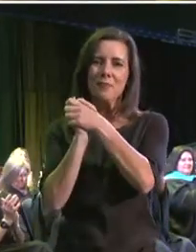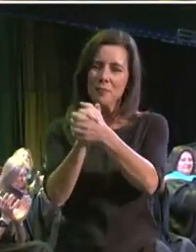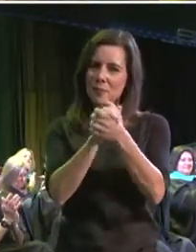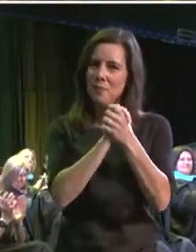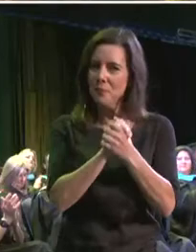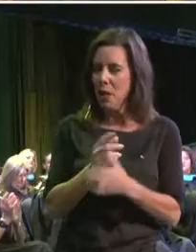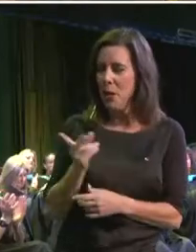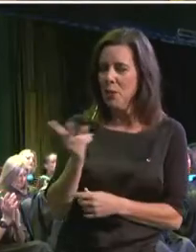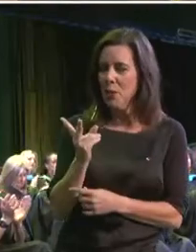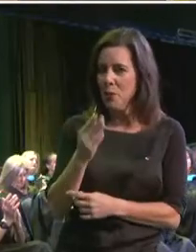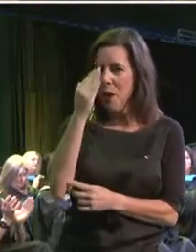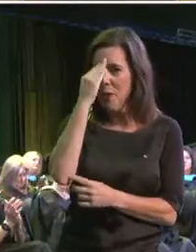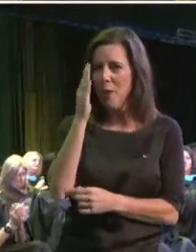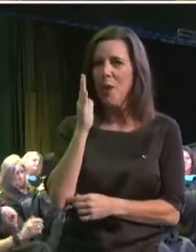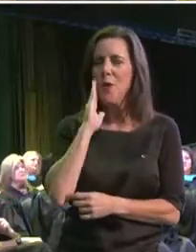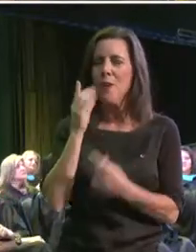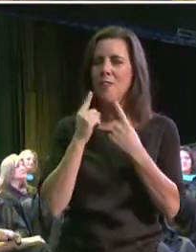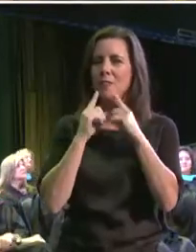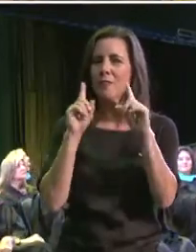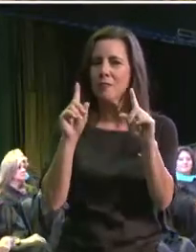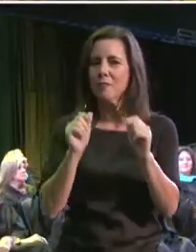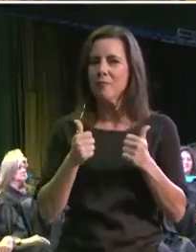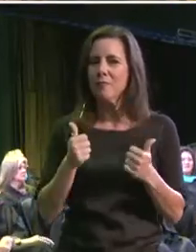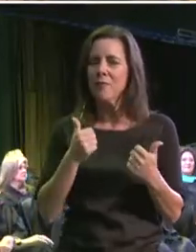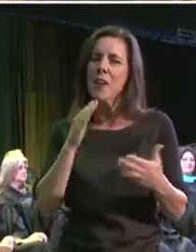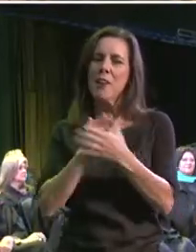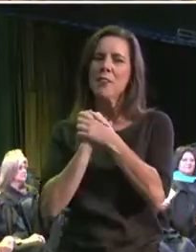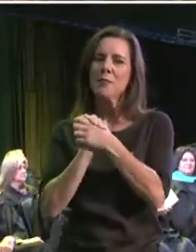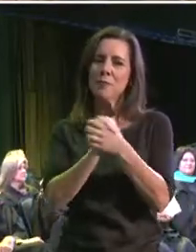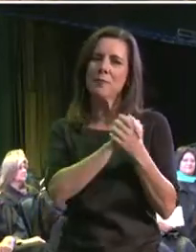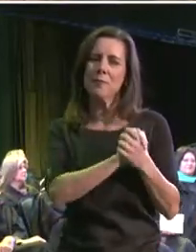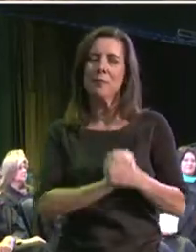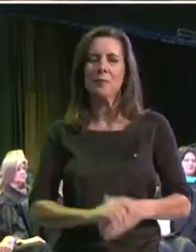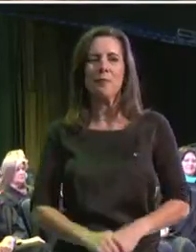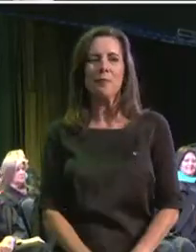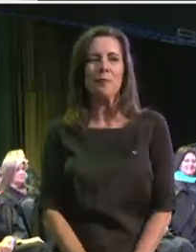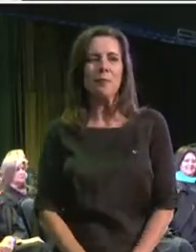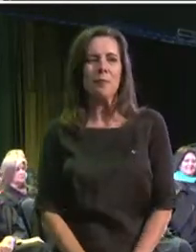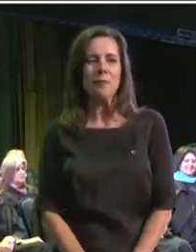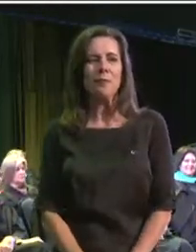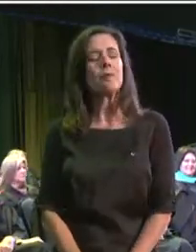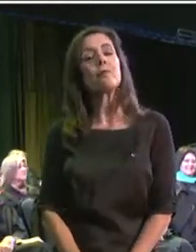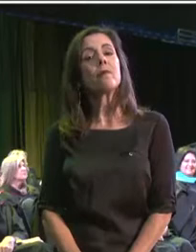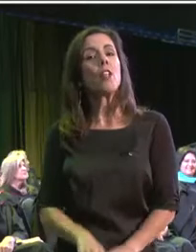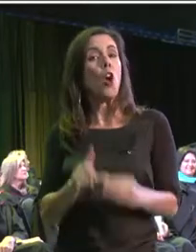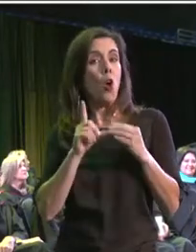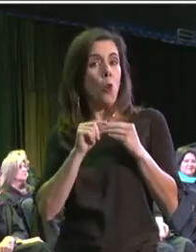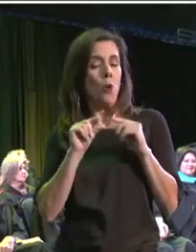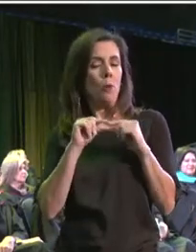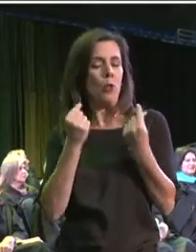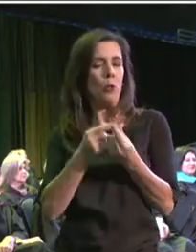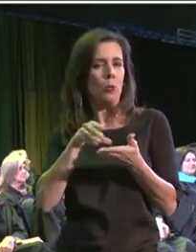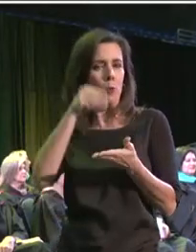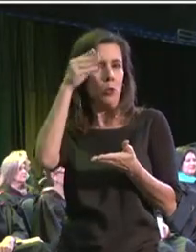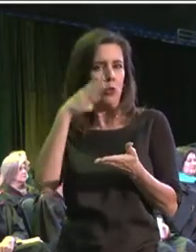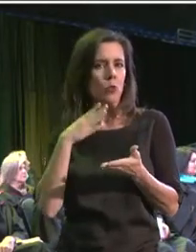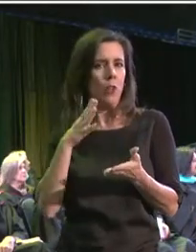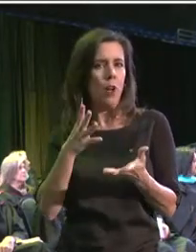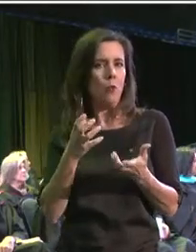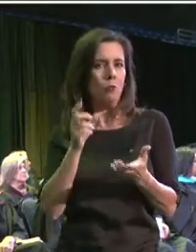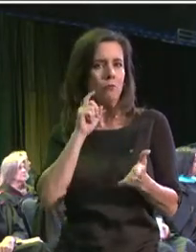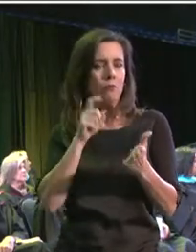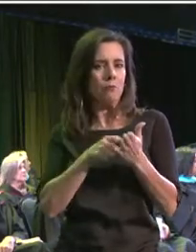Congratulations, you two. I know you're going to do great things. Congratulations. There's one more group of students that I'd like to